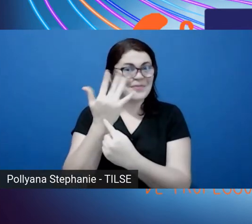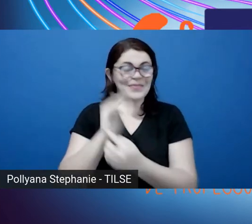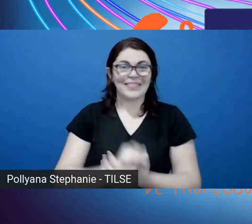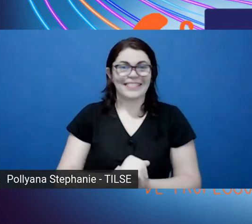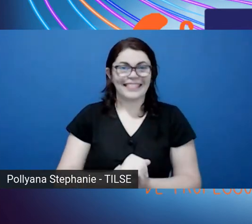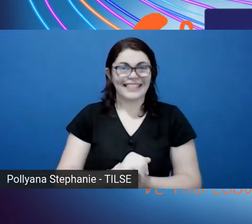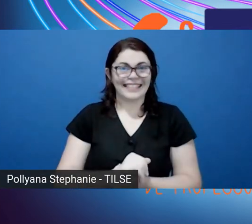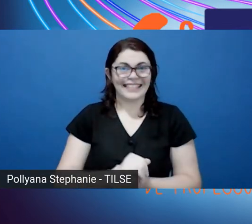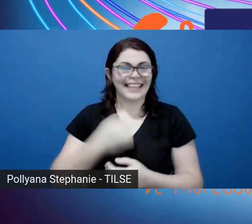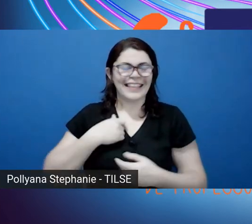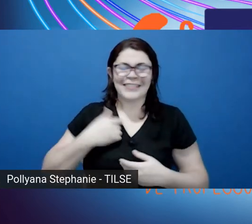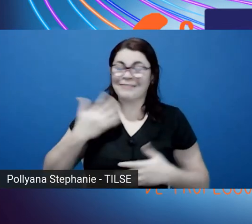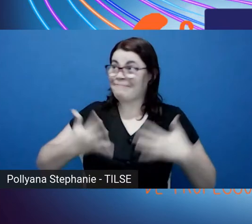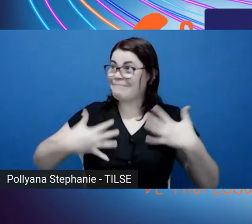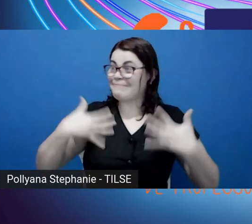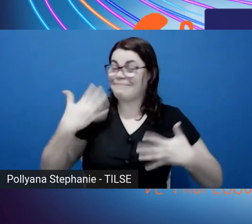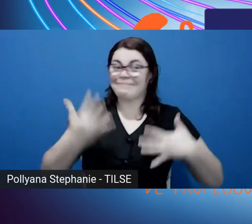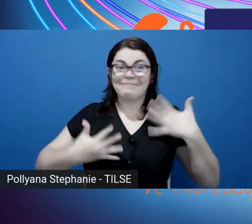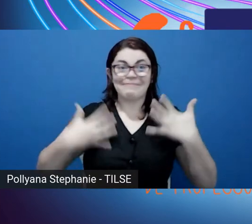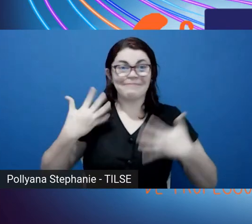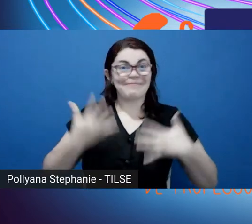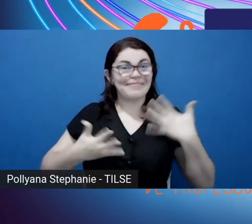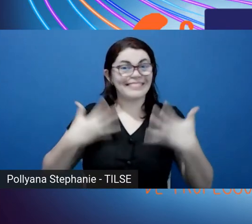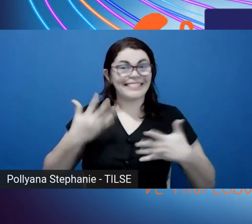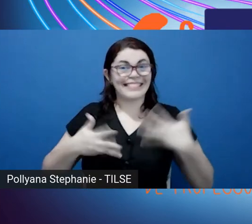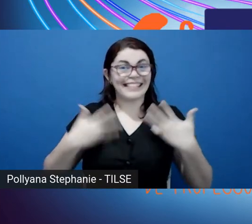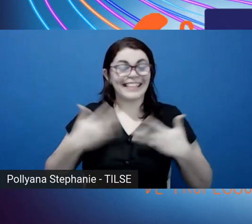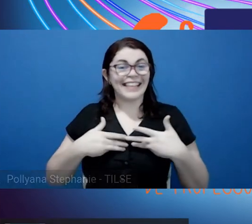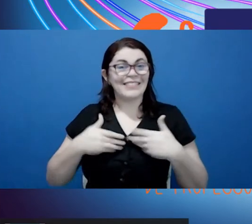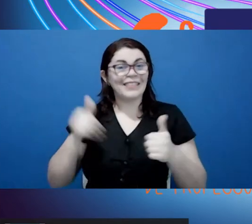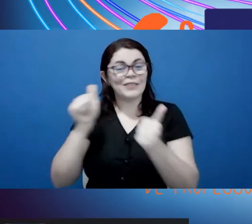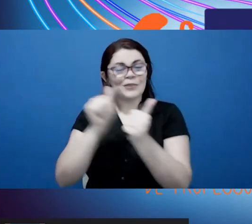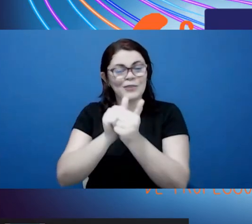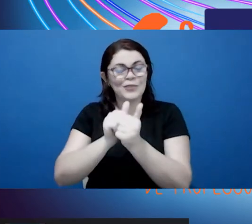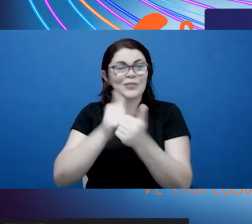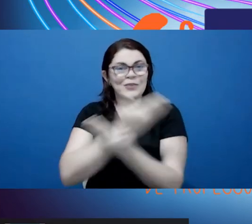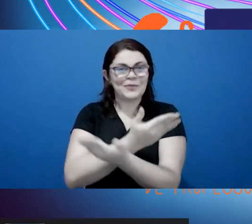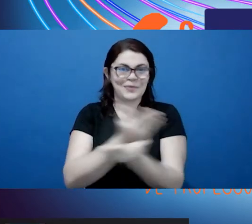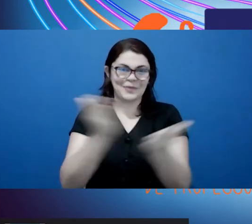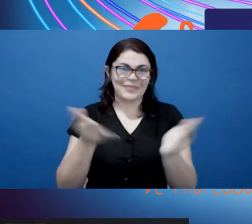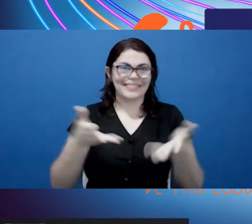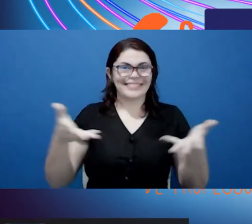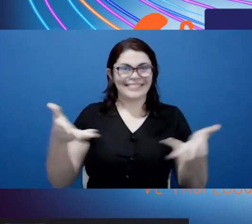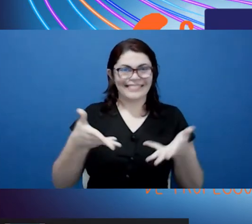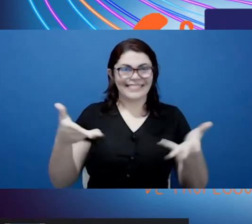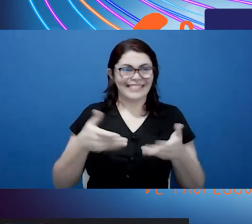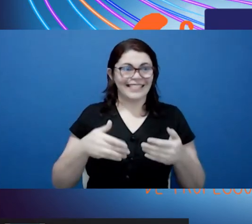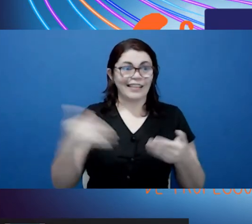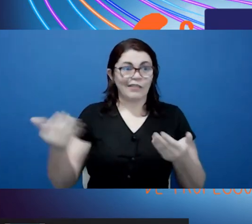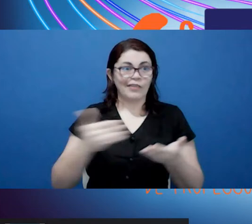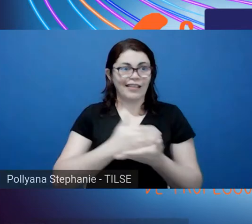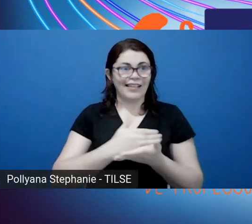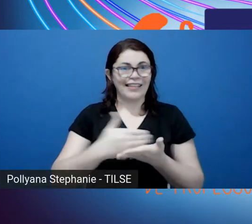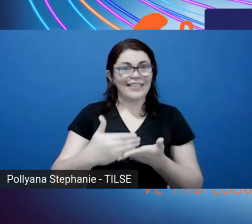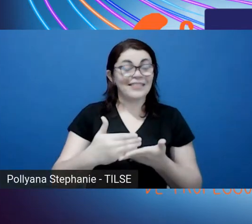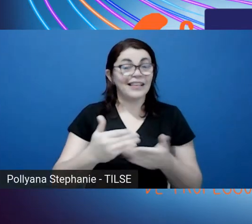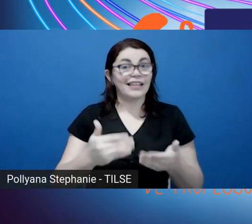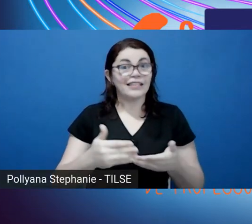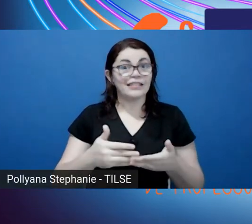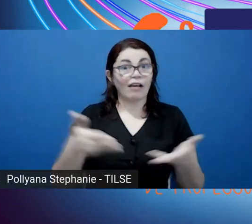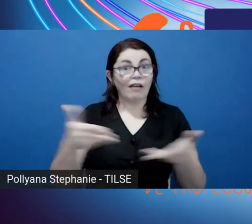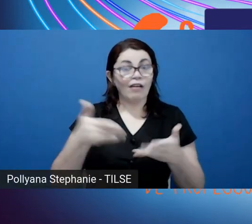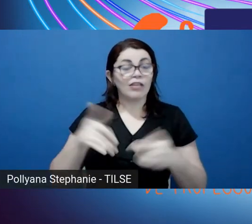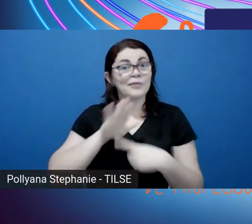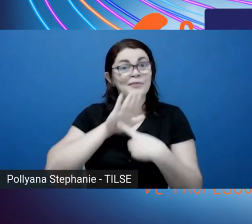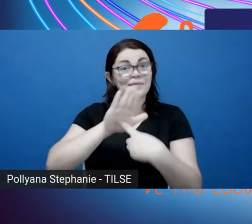I'm really excited to be joining all of you today. So I'm going to go ahead and share my